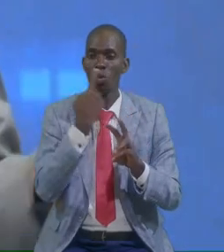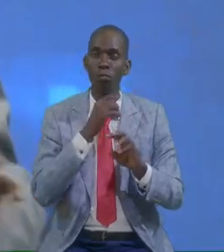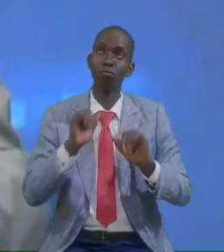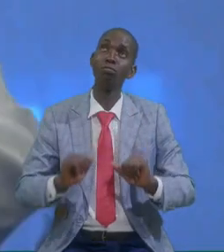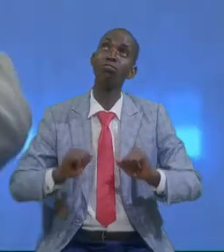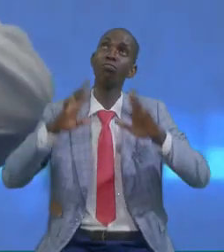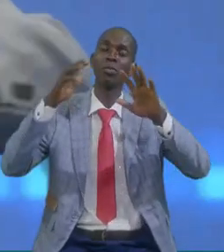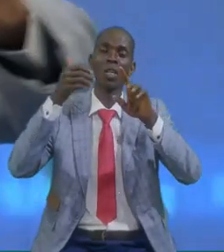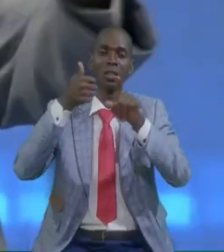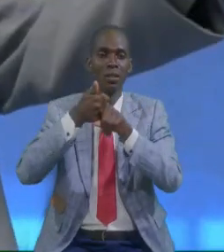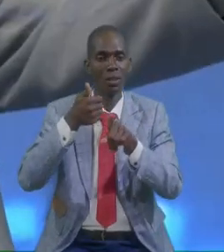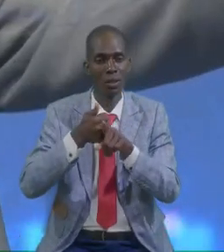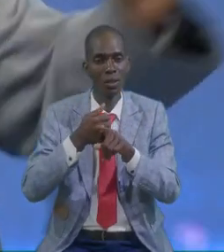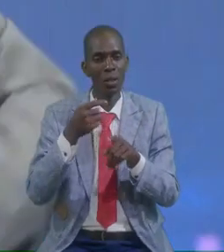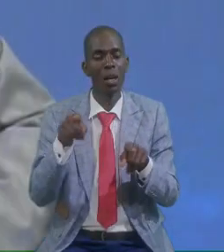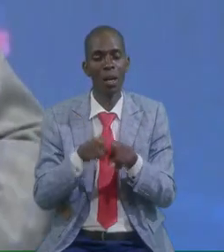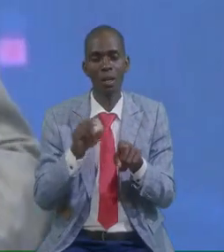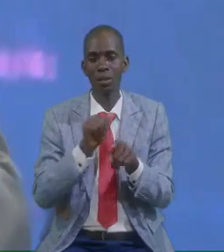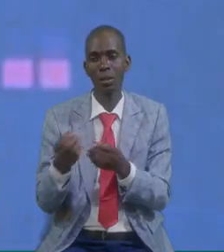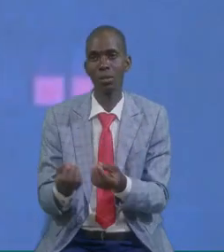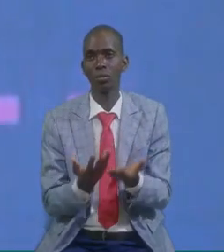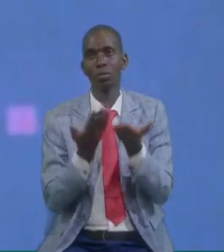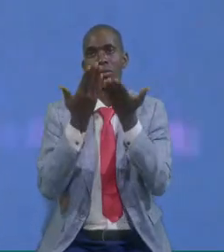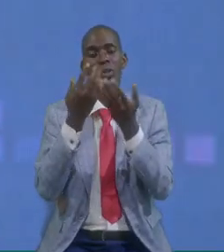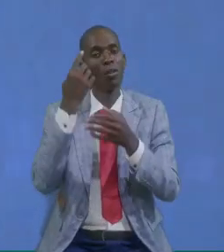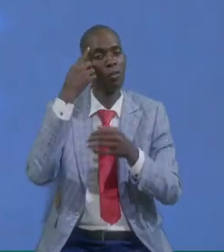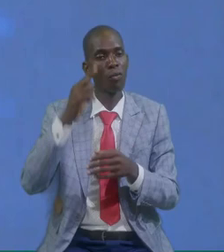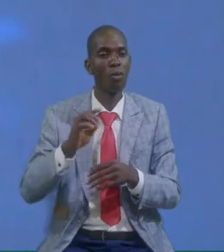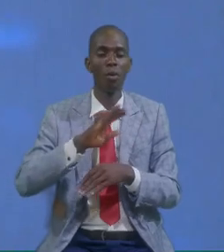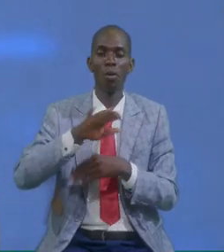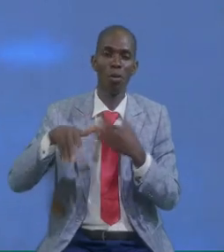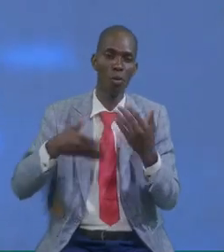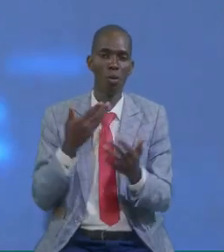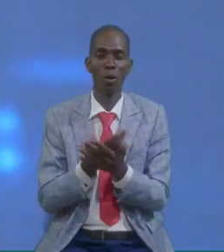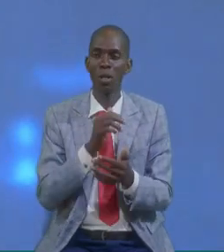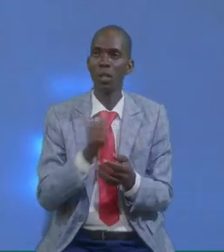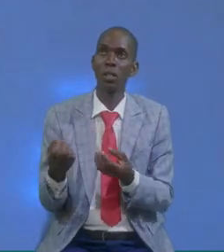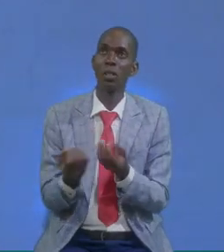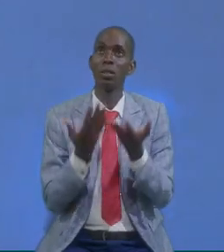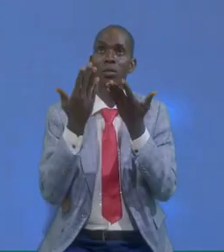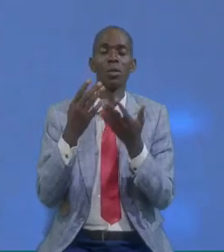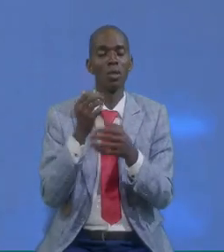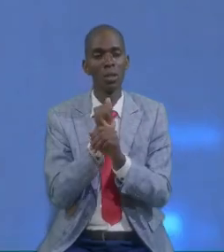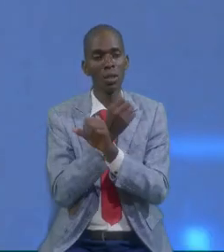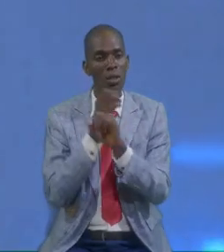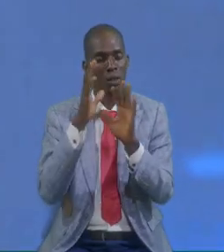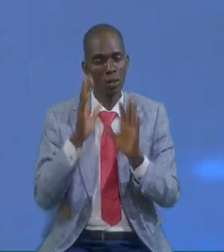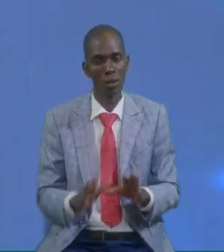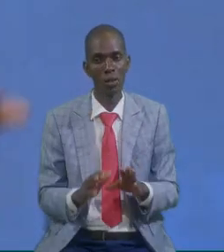a ransom for all. A ransom, a savior, a redeemer,